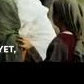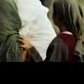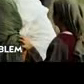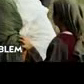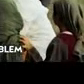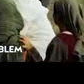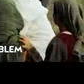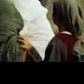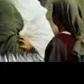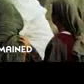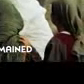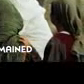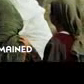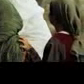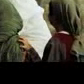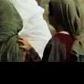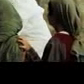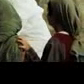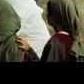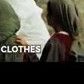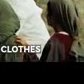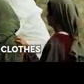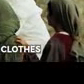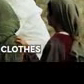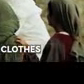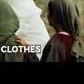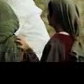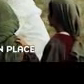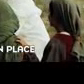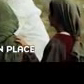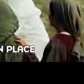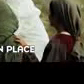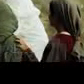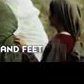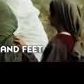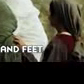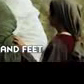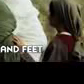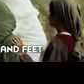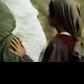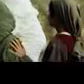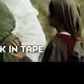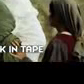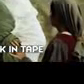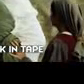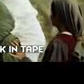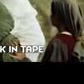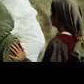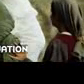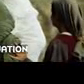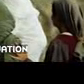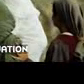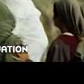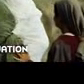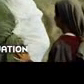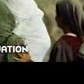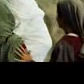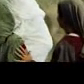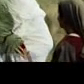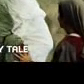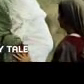day, but yet a problem still remained. His grave clothes stayed in place, his hands and feet were stuck